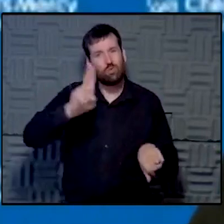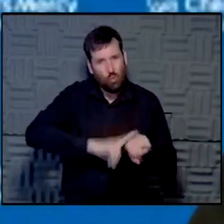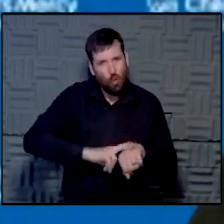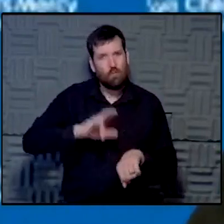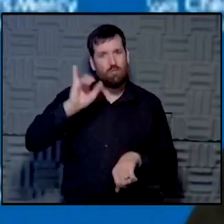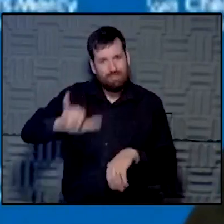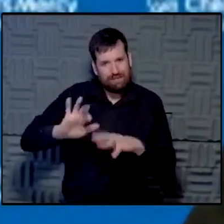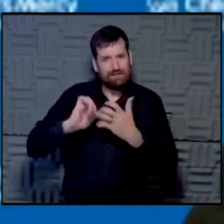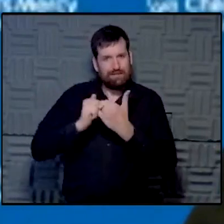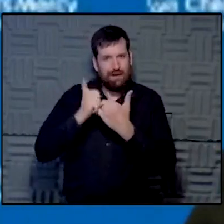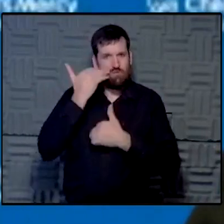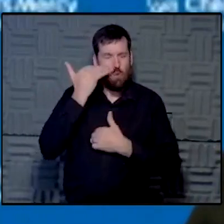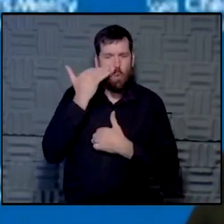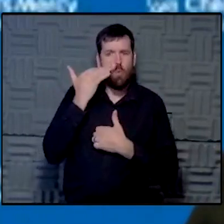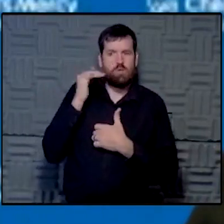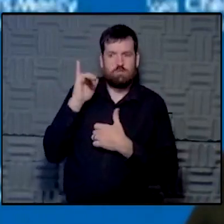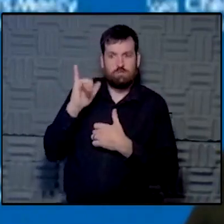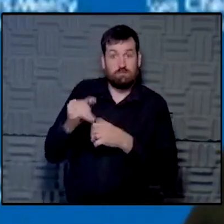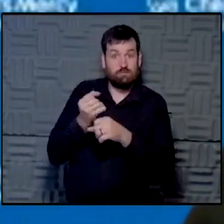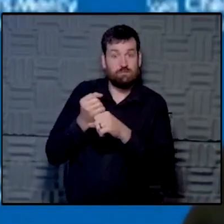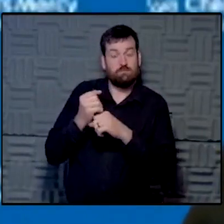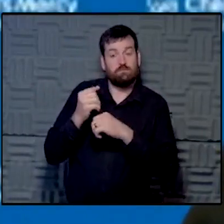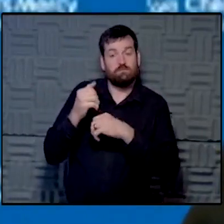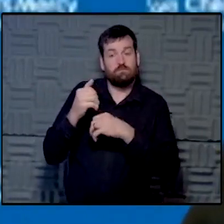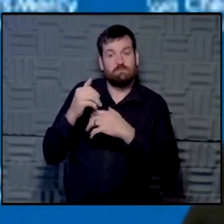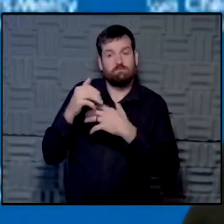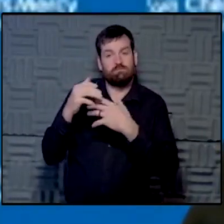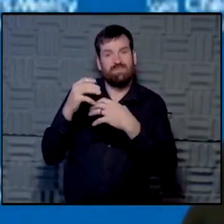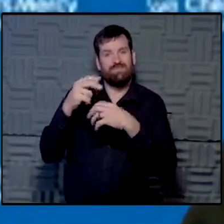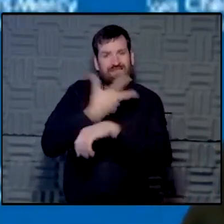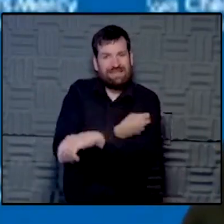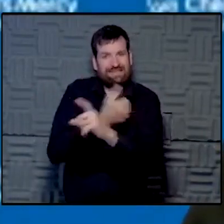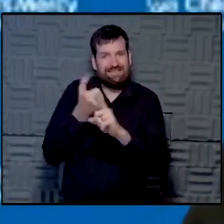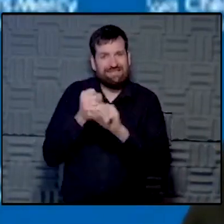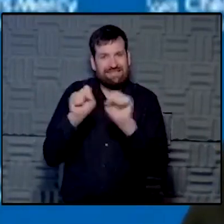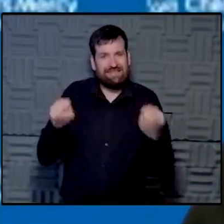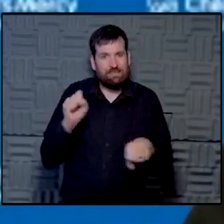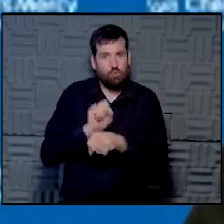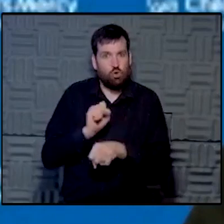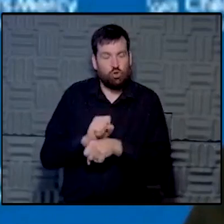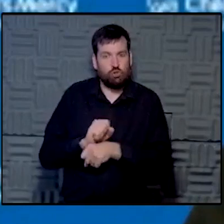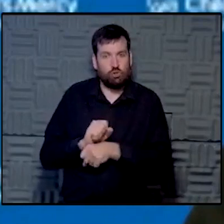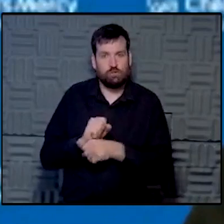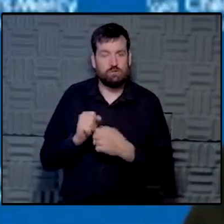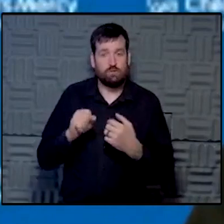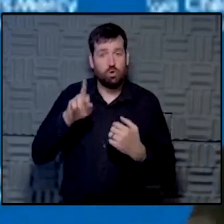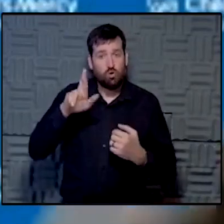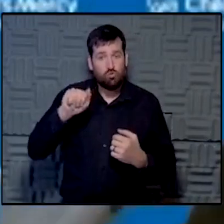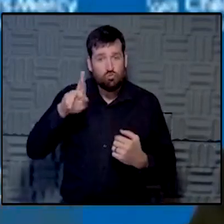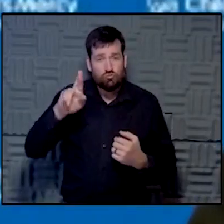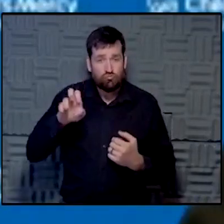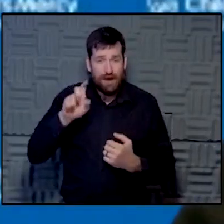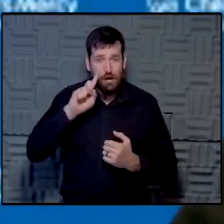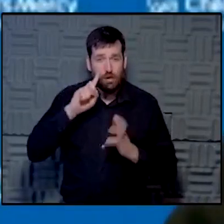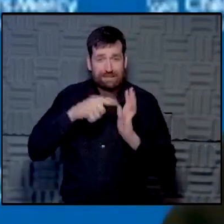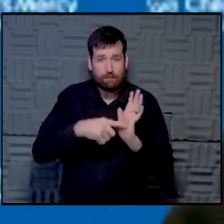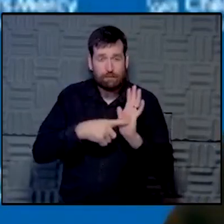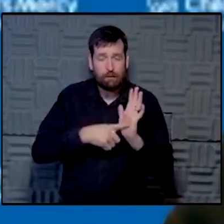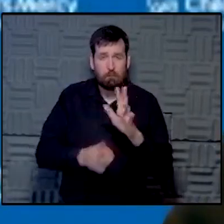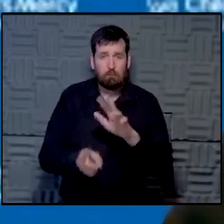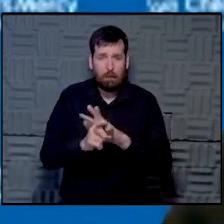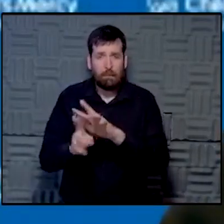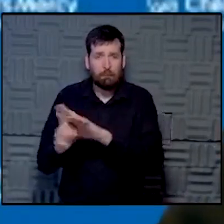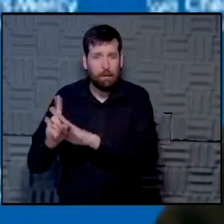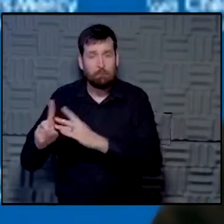vaccine safety mechanisms are working, because a rare adverse event can only be found when you start giving the vaccine